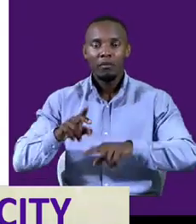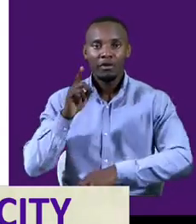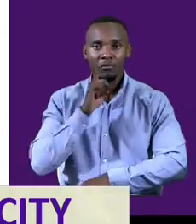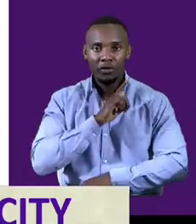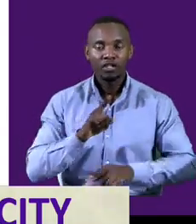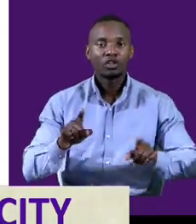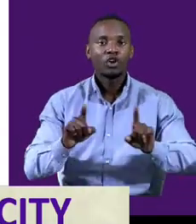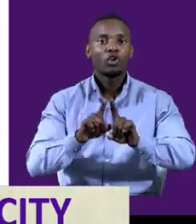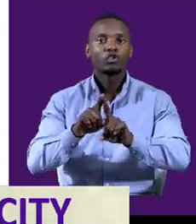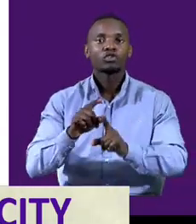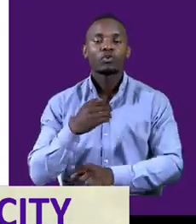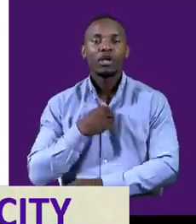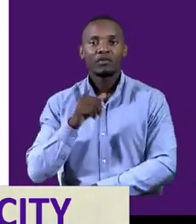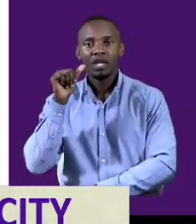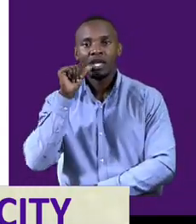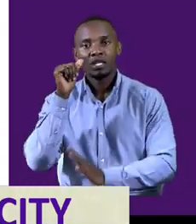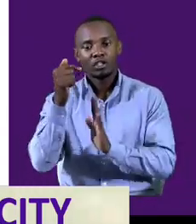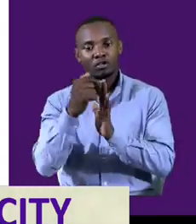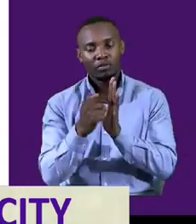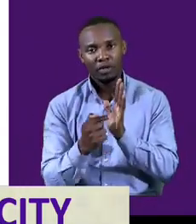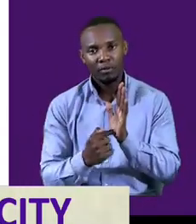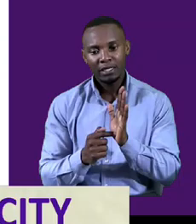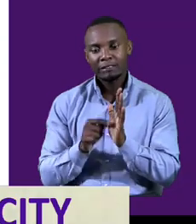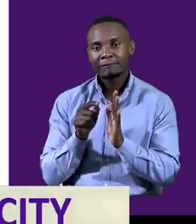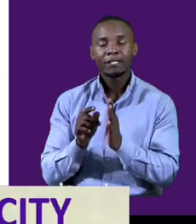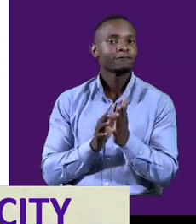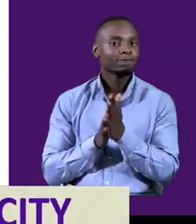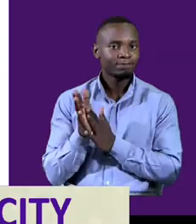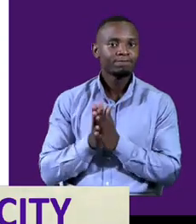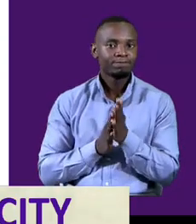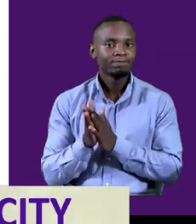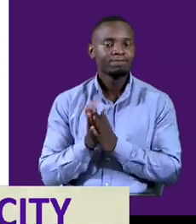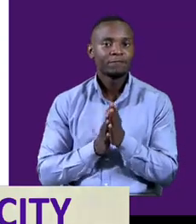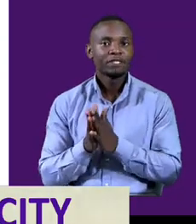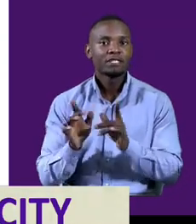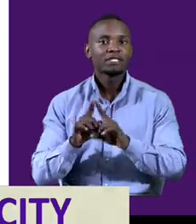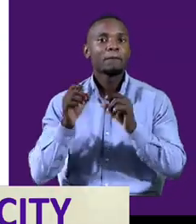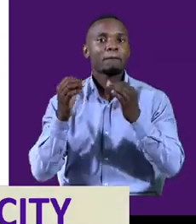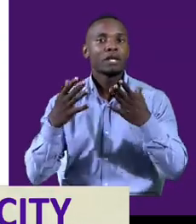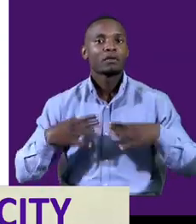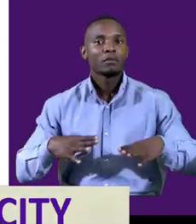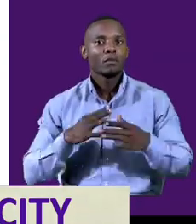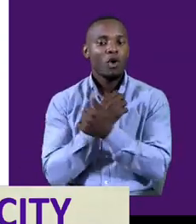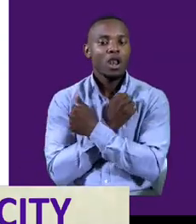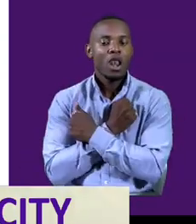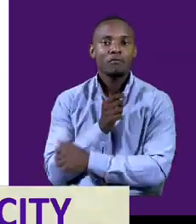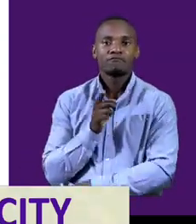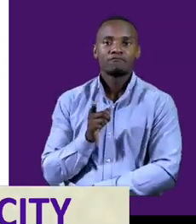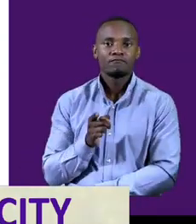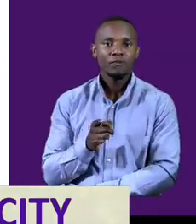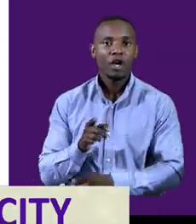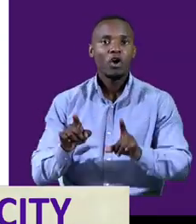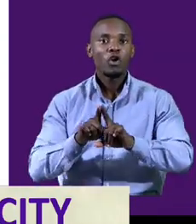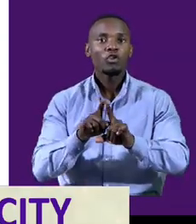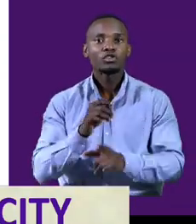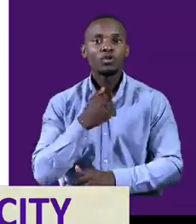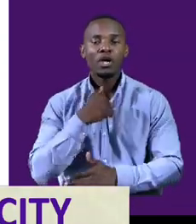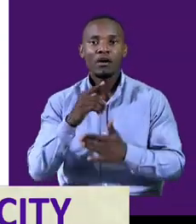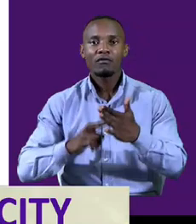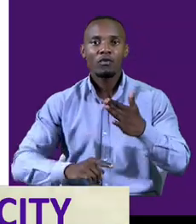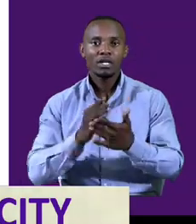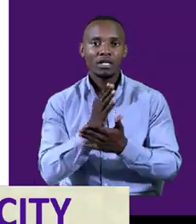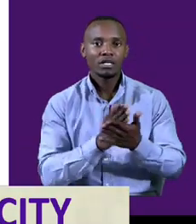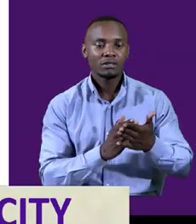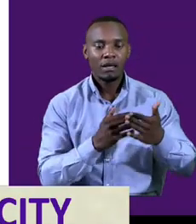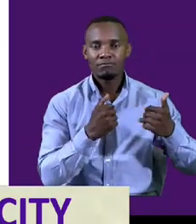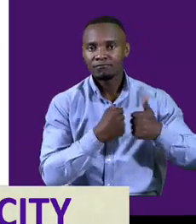also have the English Premier League, which is the most anticipated and the most loved league in the world. We also have some matches in